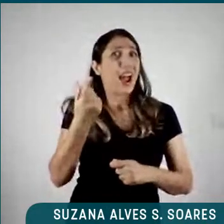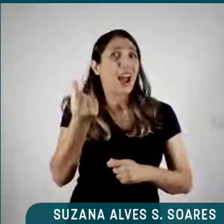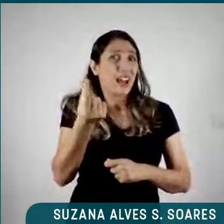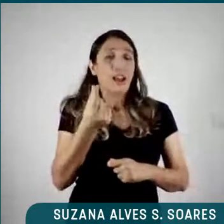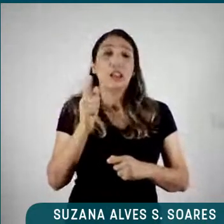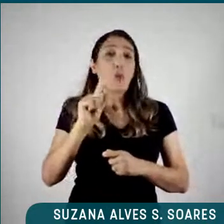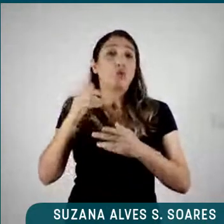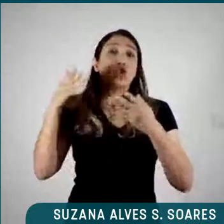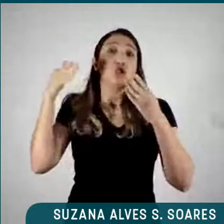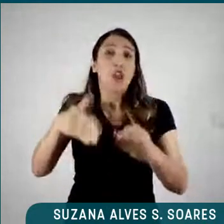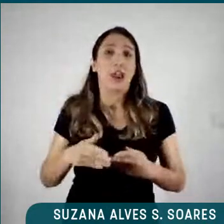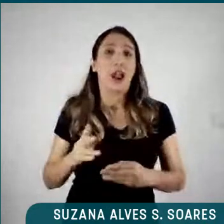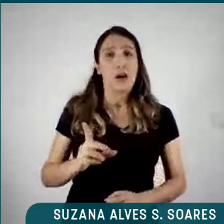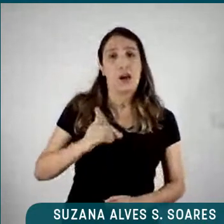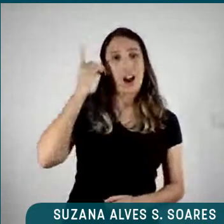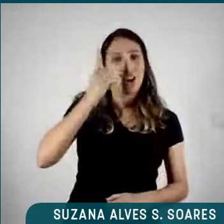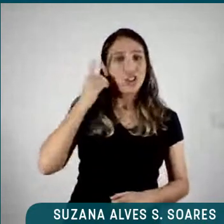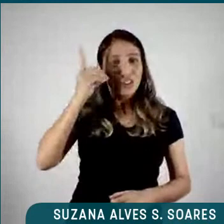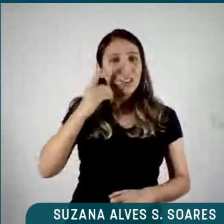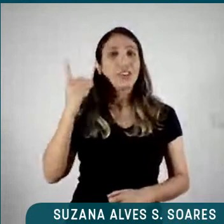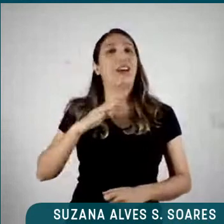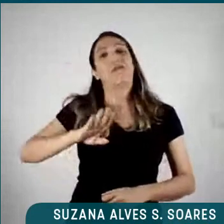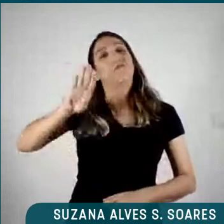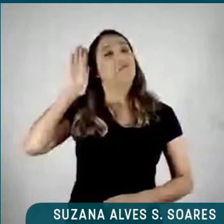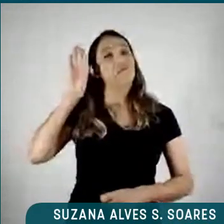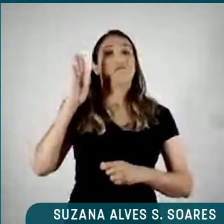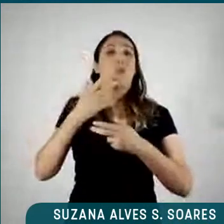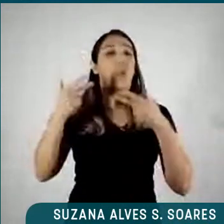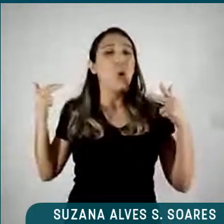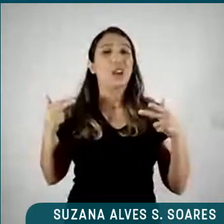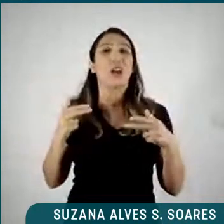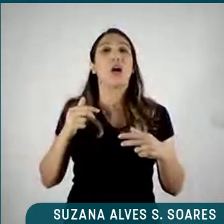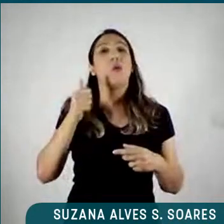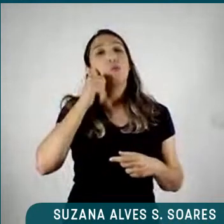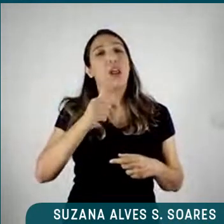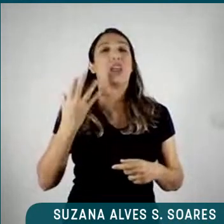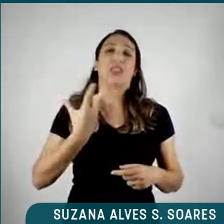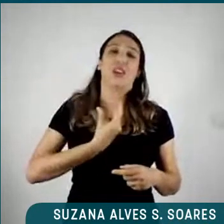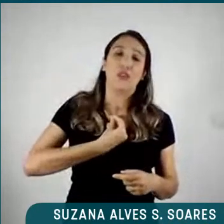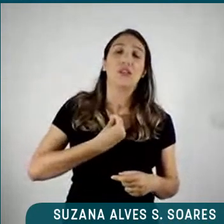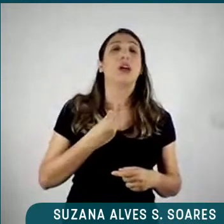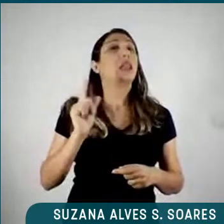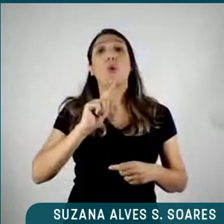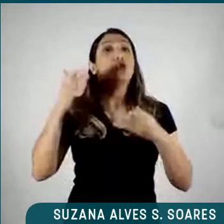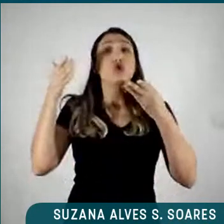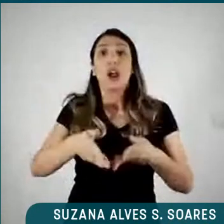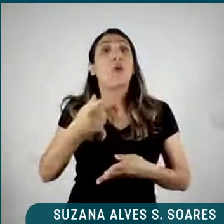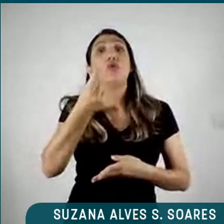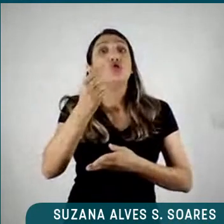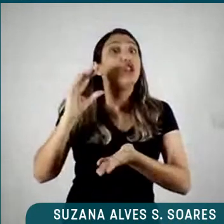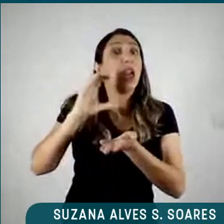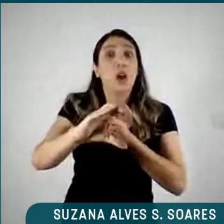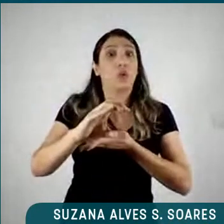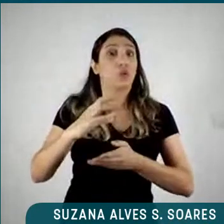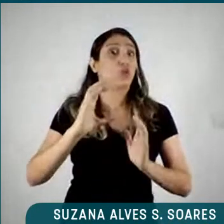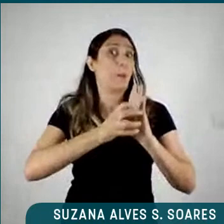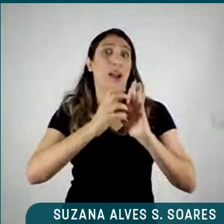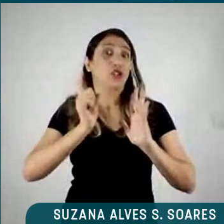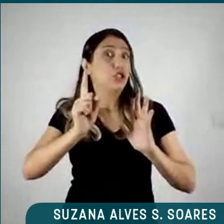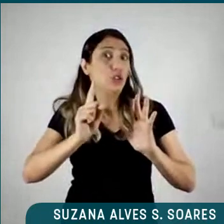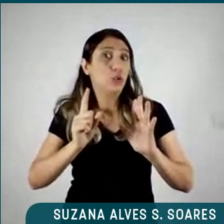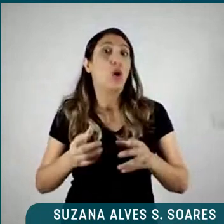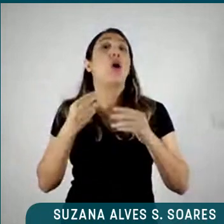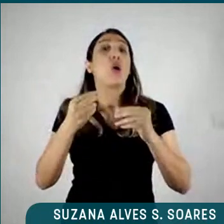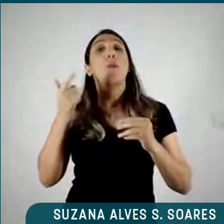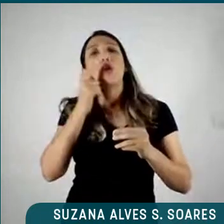we are talking about the issue of money. Uh, the transvestite, the black women